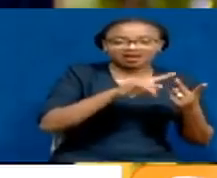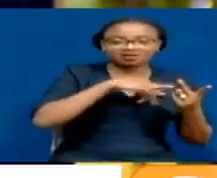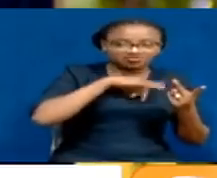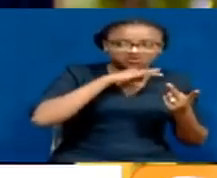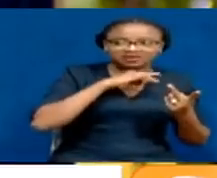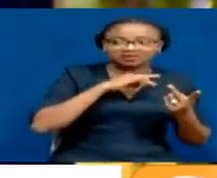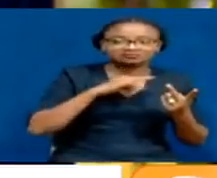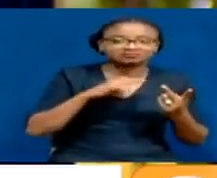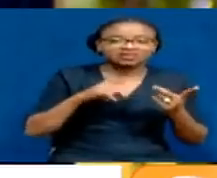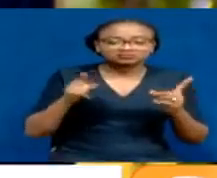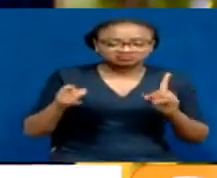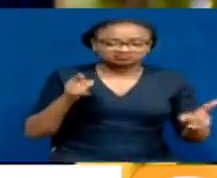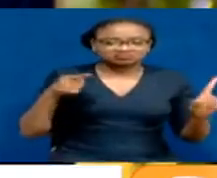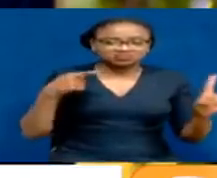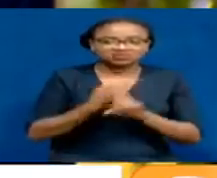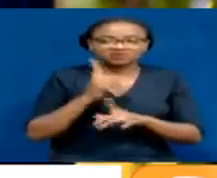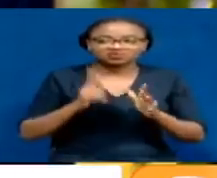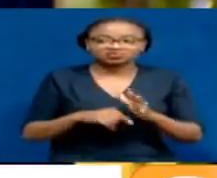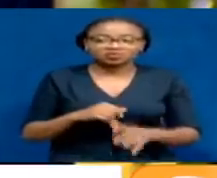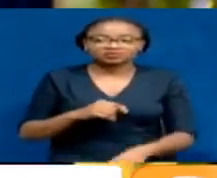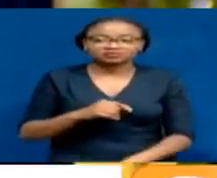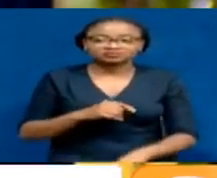fact that those other countries